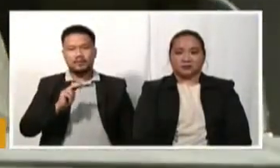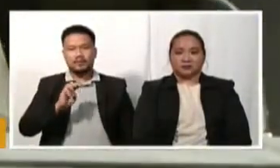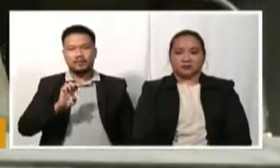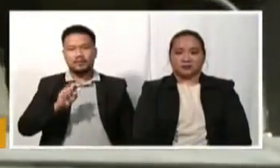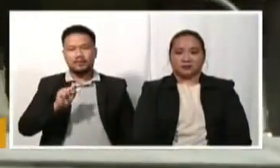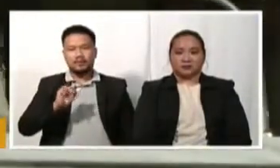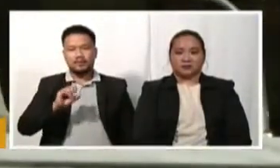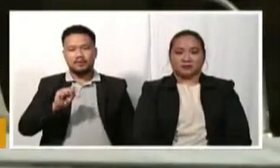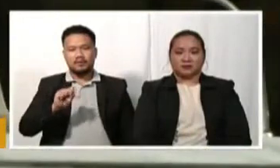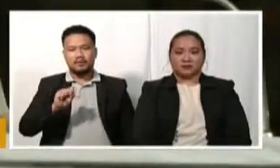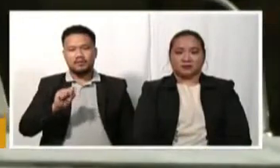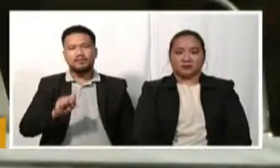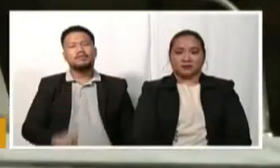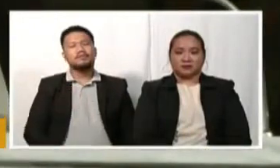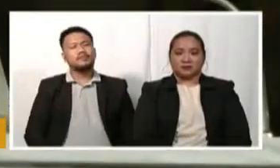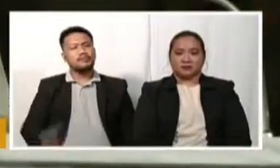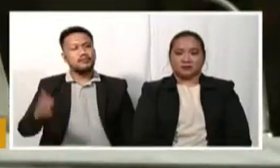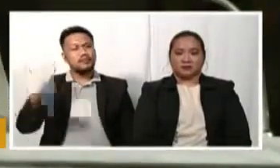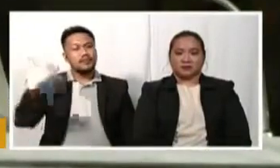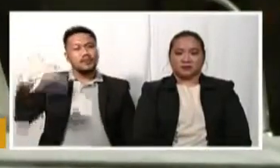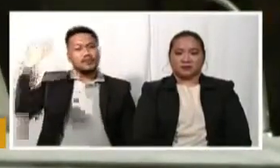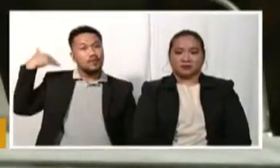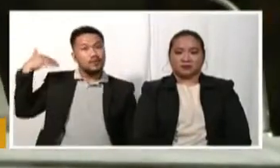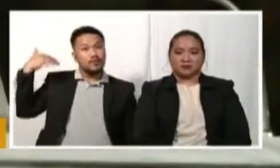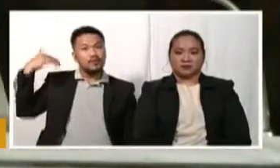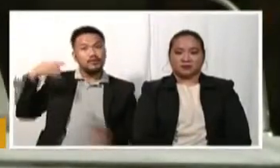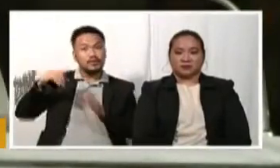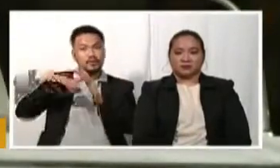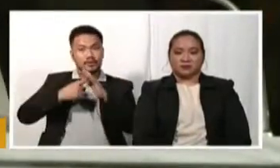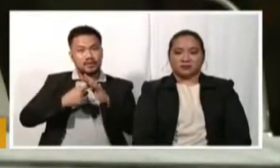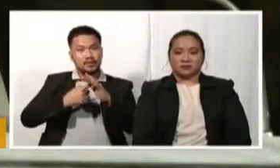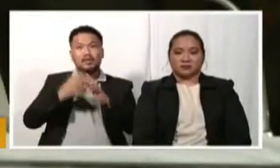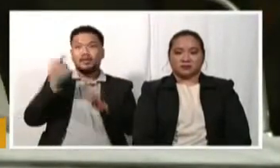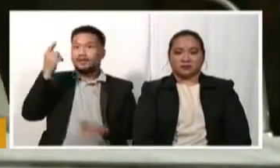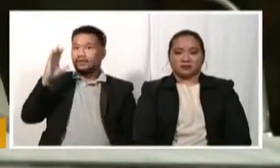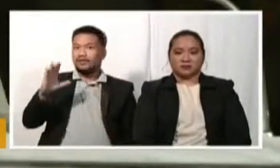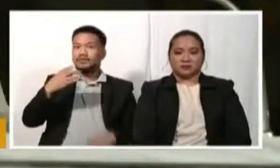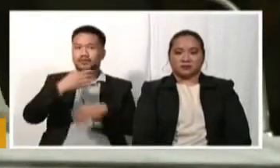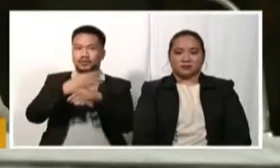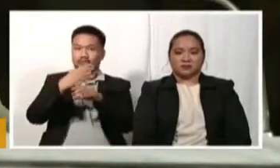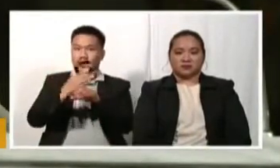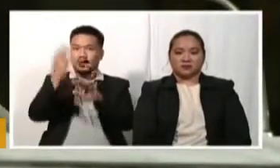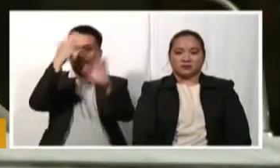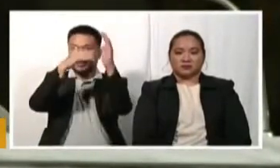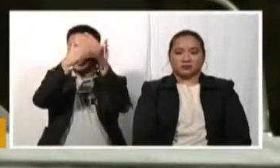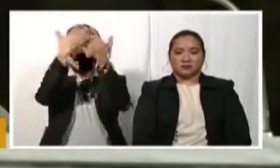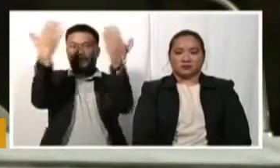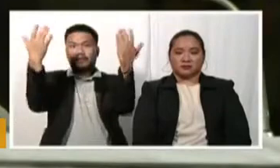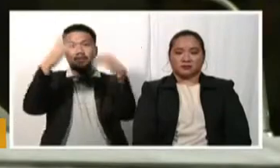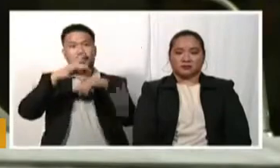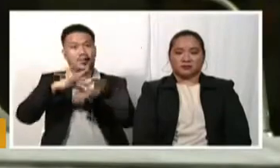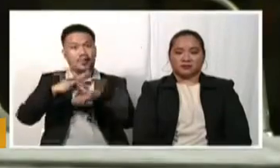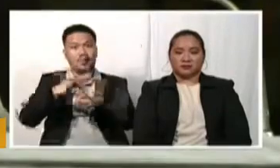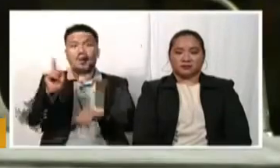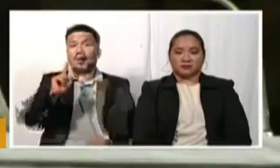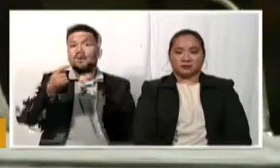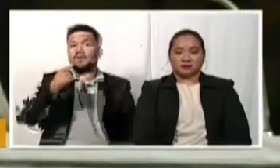In the beginning, when God created the heavens and the earth, God said,